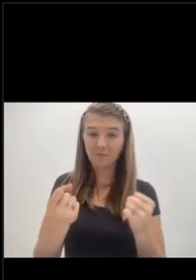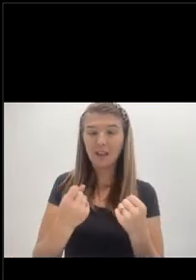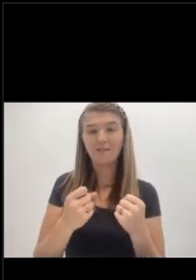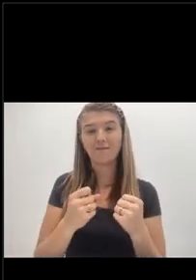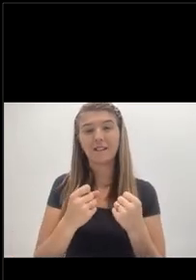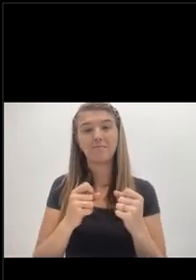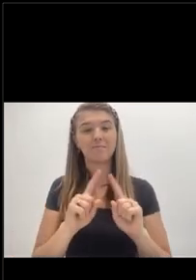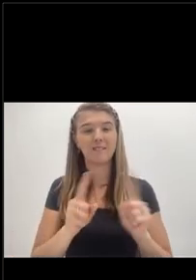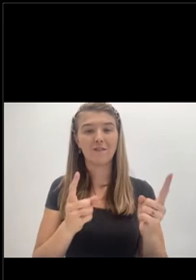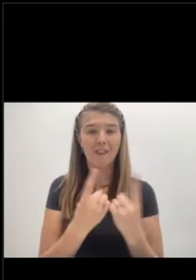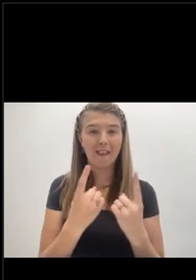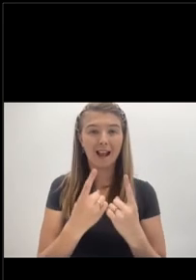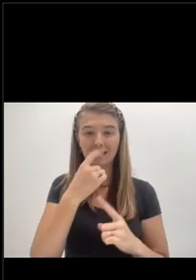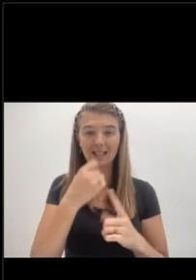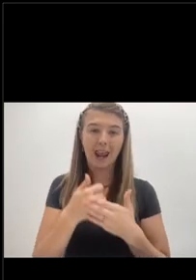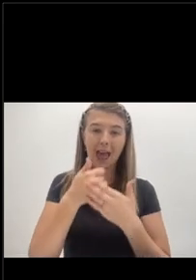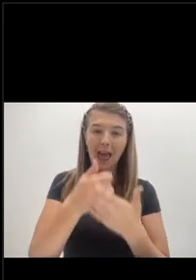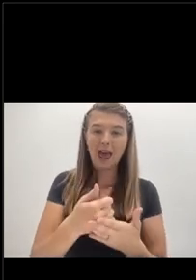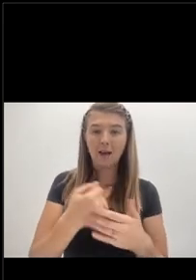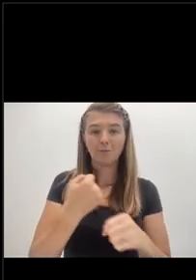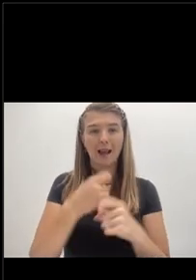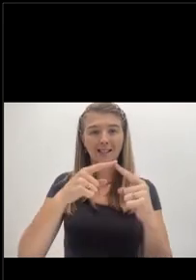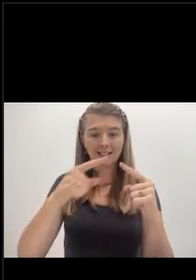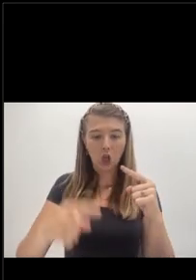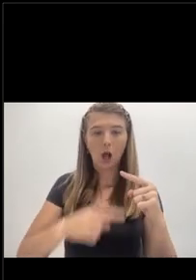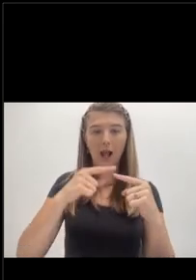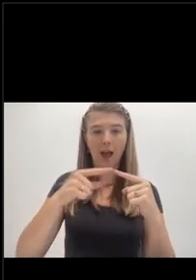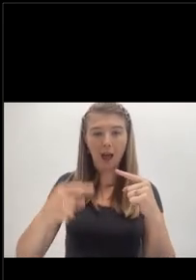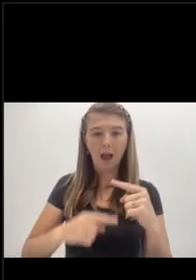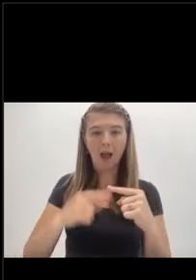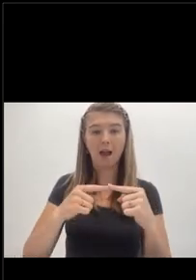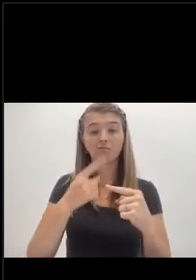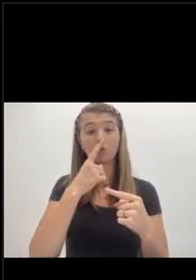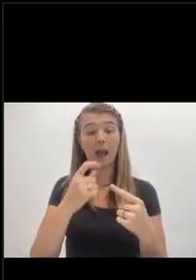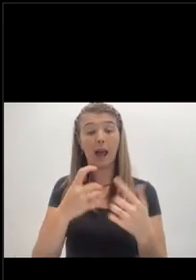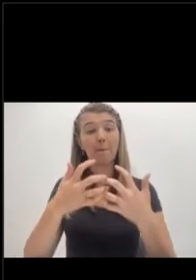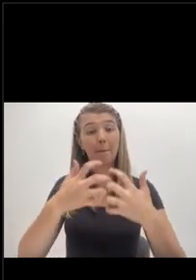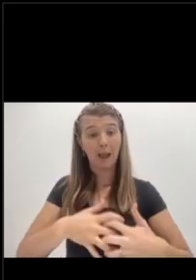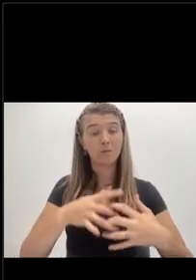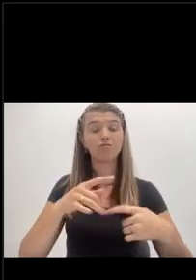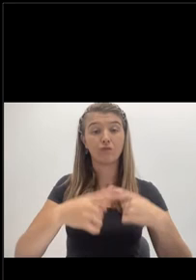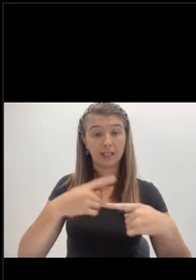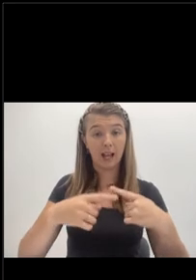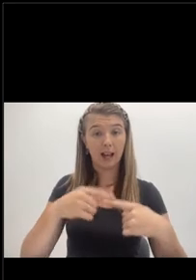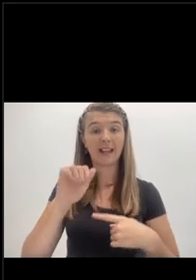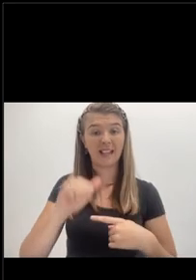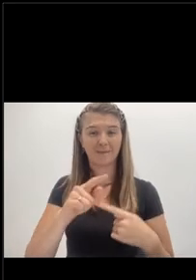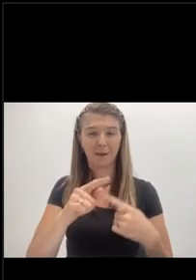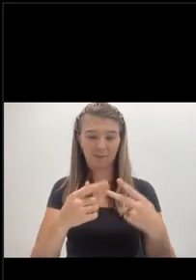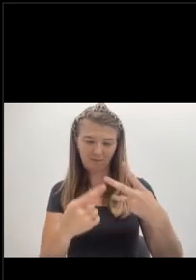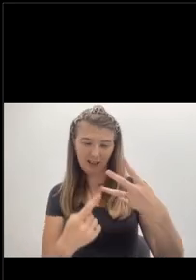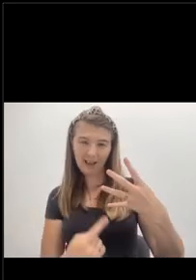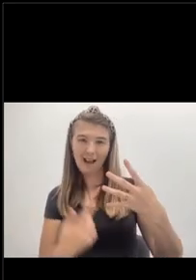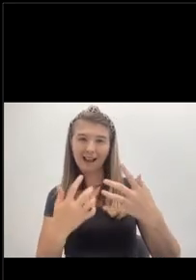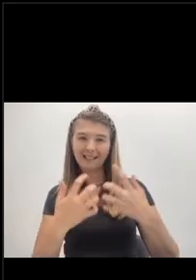that can help to make this circular apart from mechanical recycling. And I will go into these technologies a little bit in